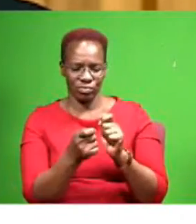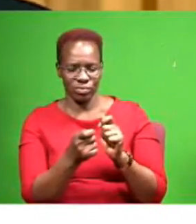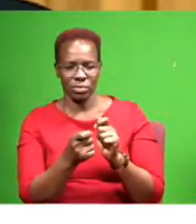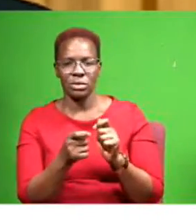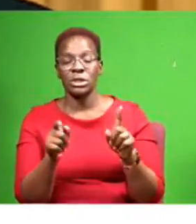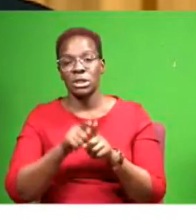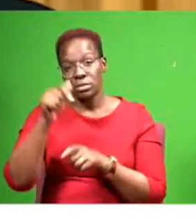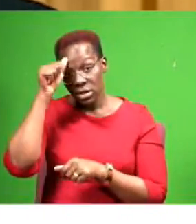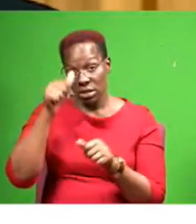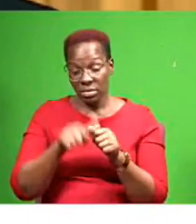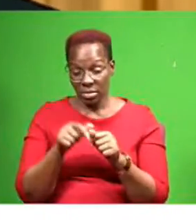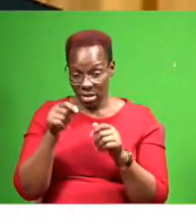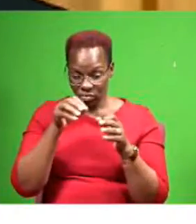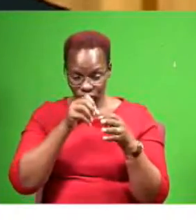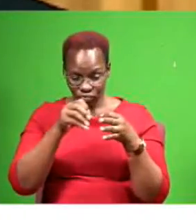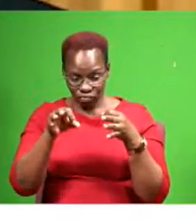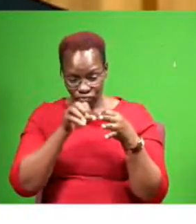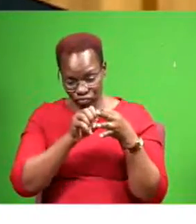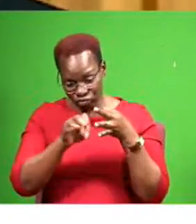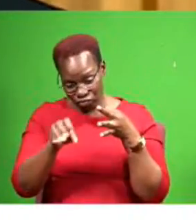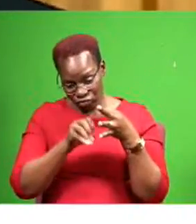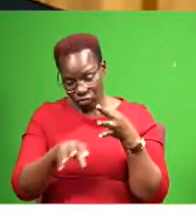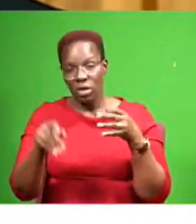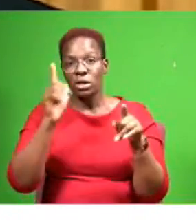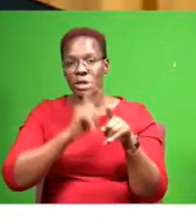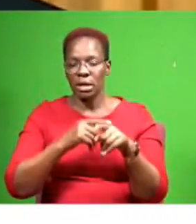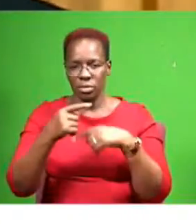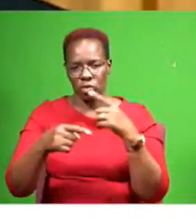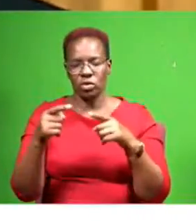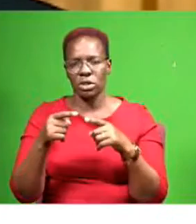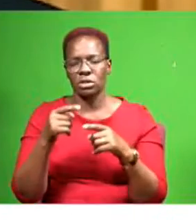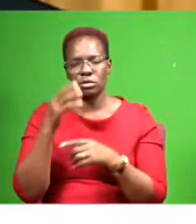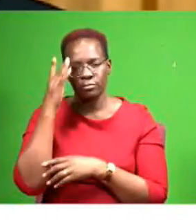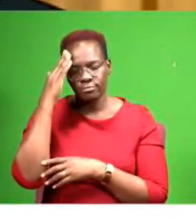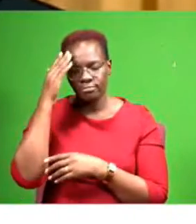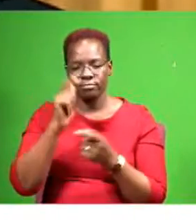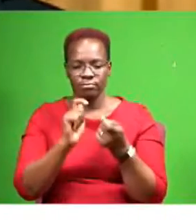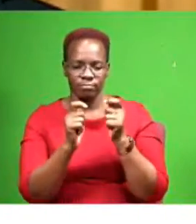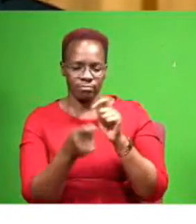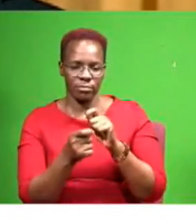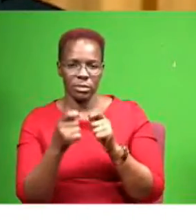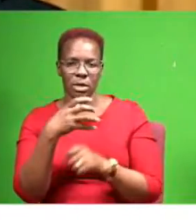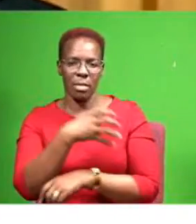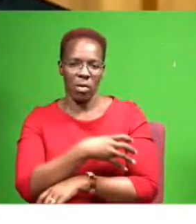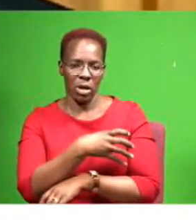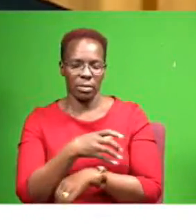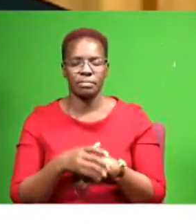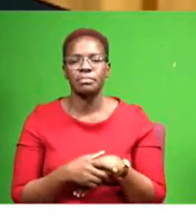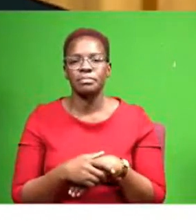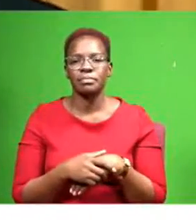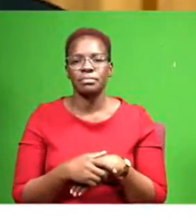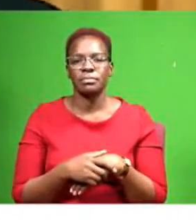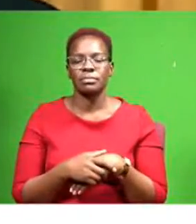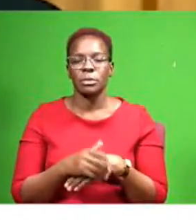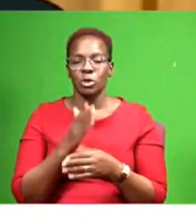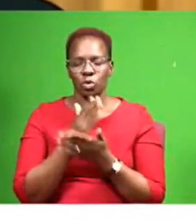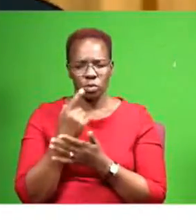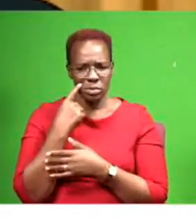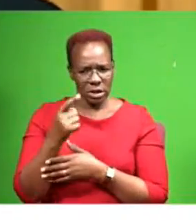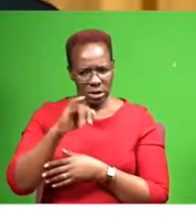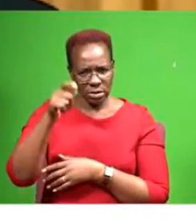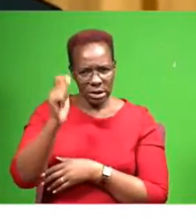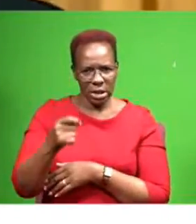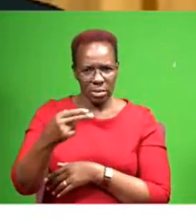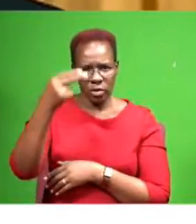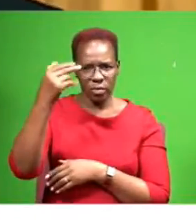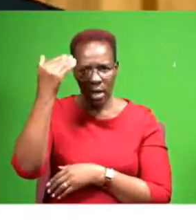these definitions and distinctions as I proceed to consider the amendment power. As noted in the judgment of the High